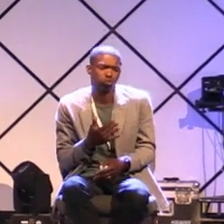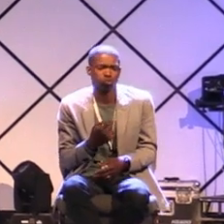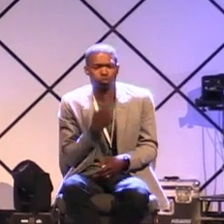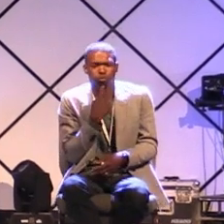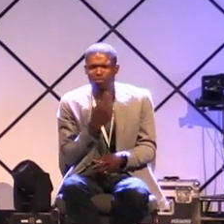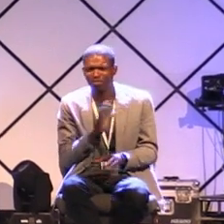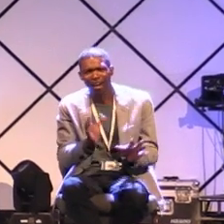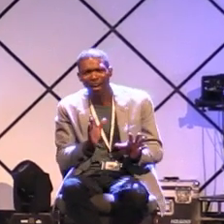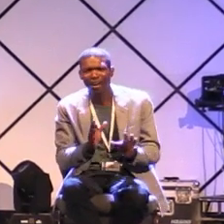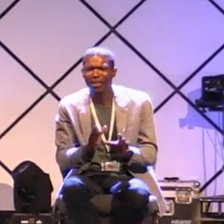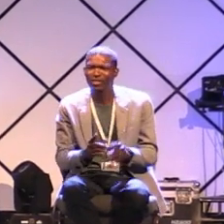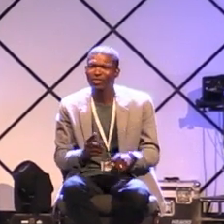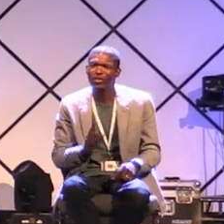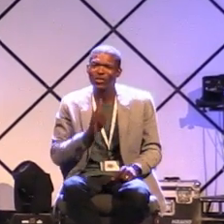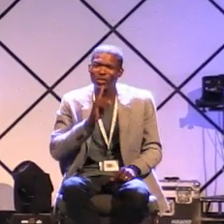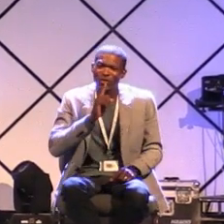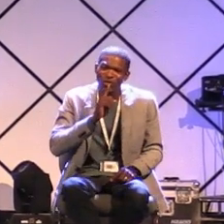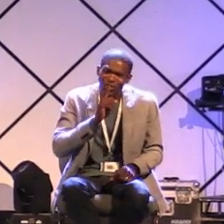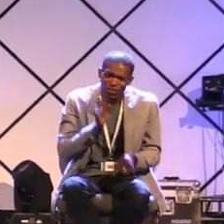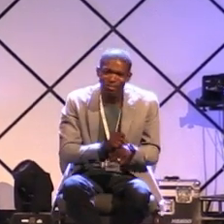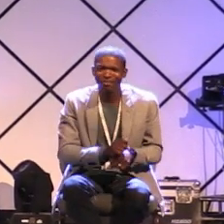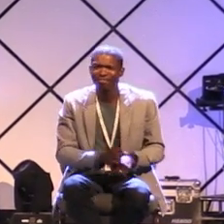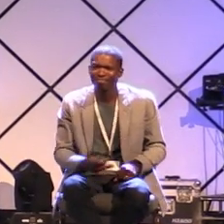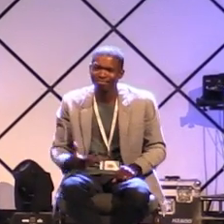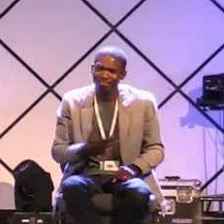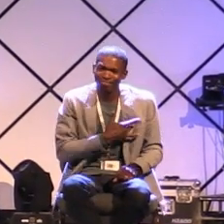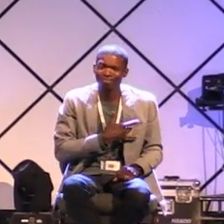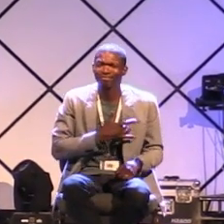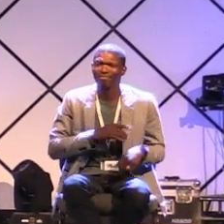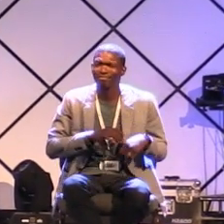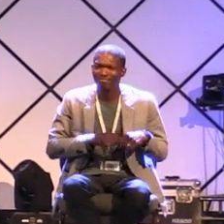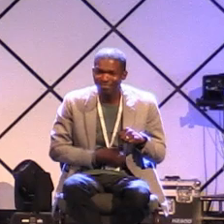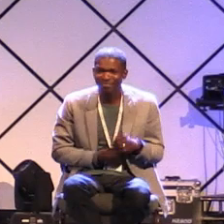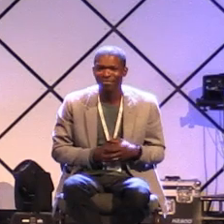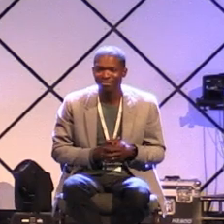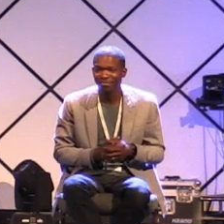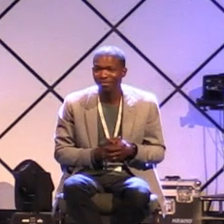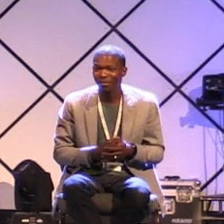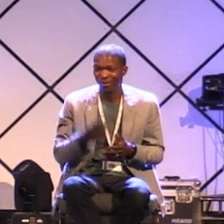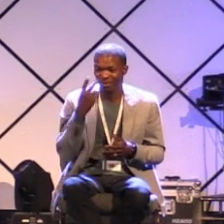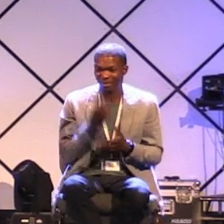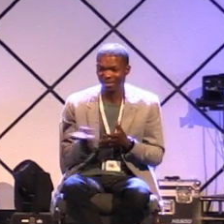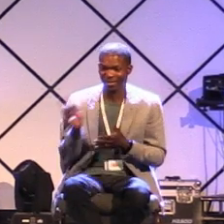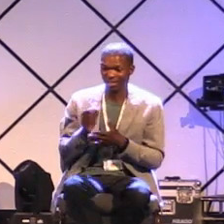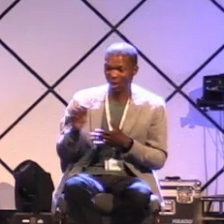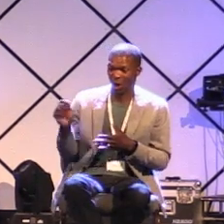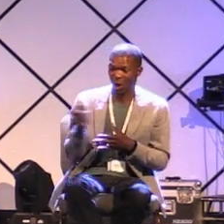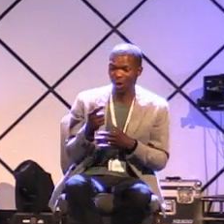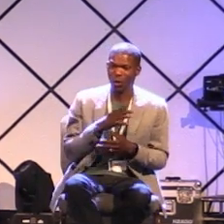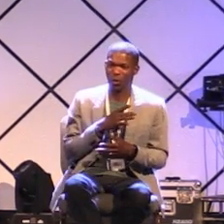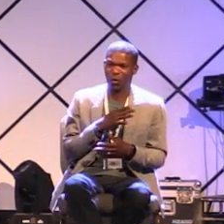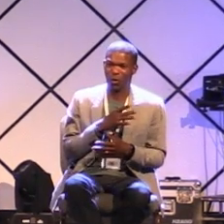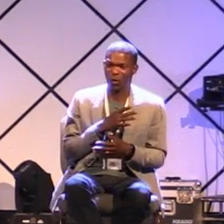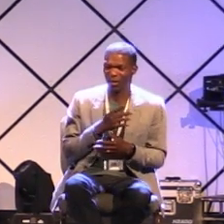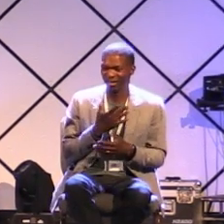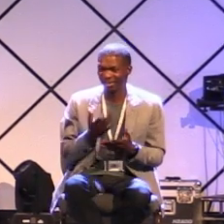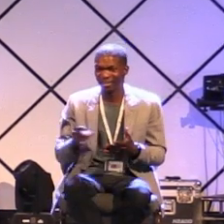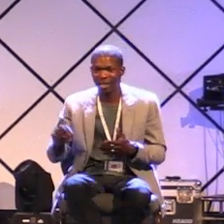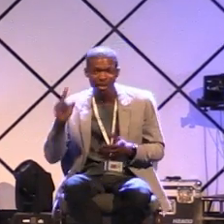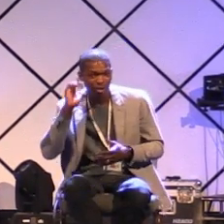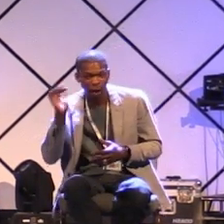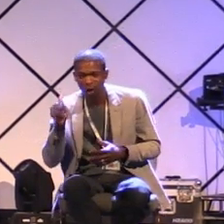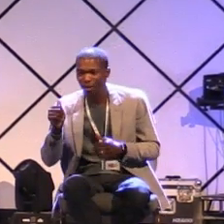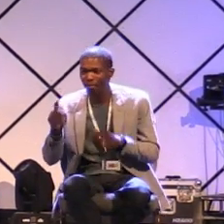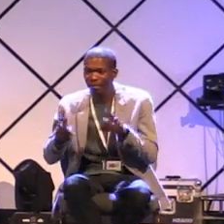we celebrate International Assistance Dog Week this week, and all the incredible things that our dogs can do for people with disabilities,